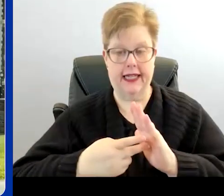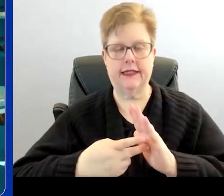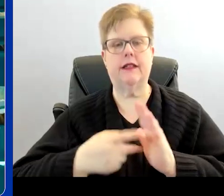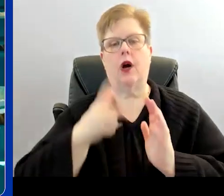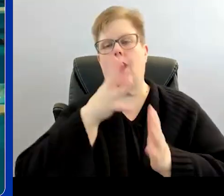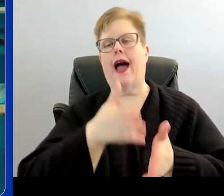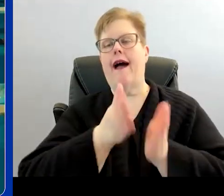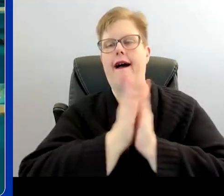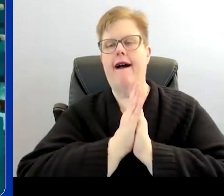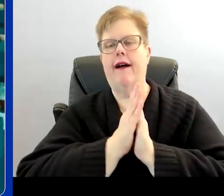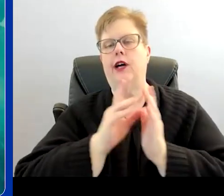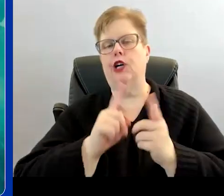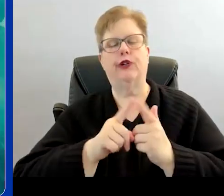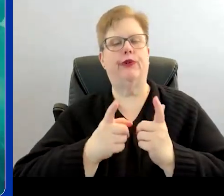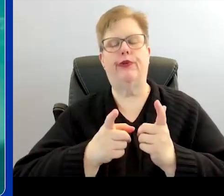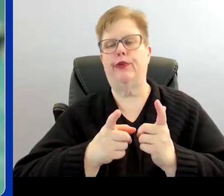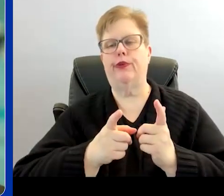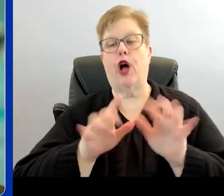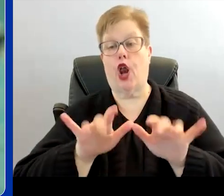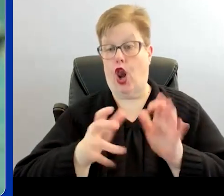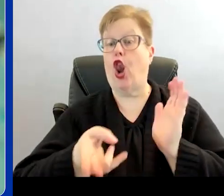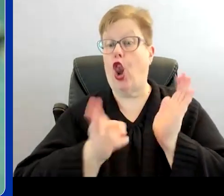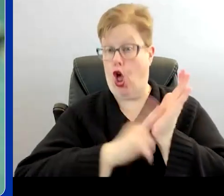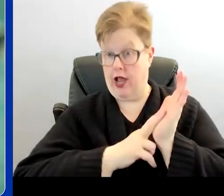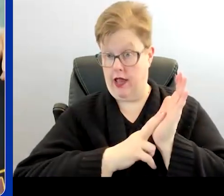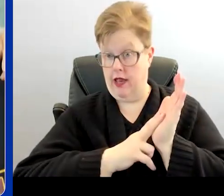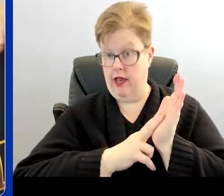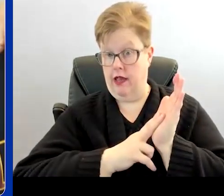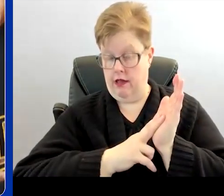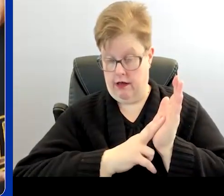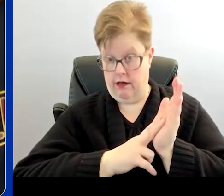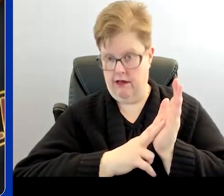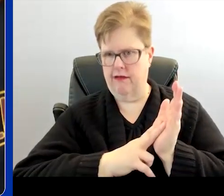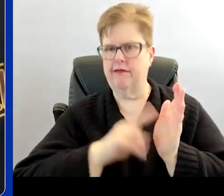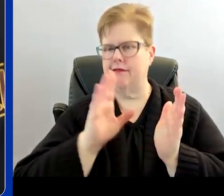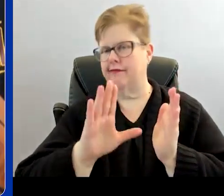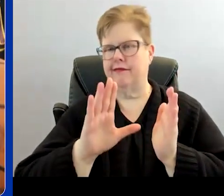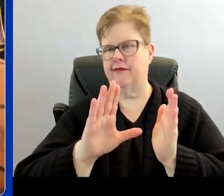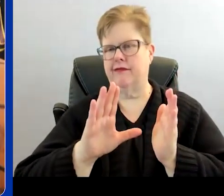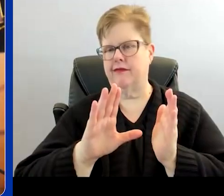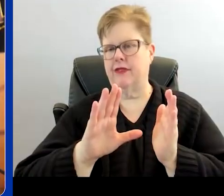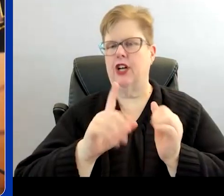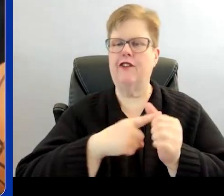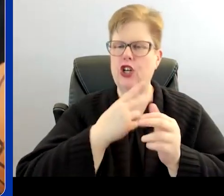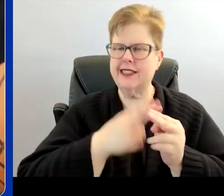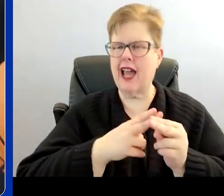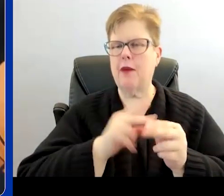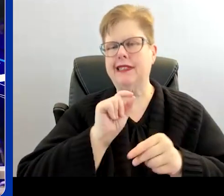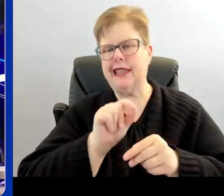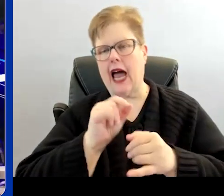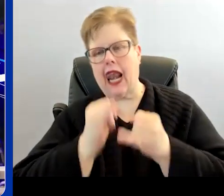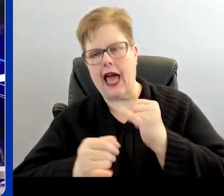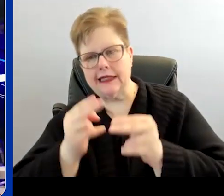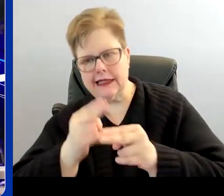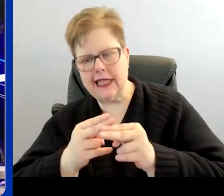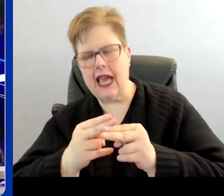will ask you to log in with your single sign-on. That's it's your first name, dot last